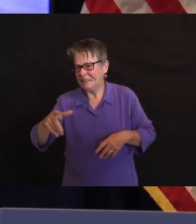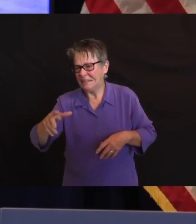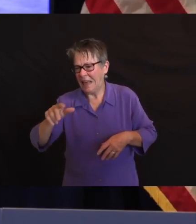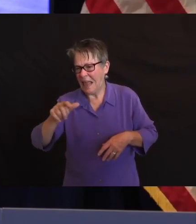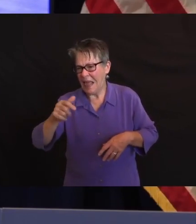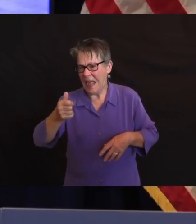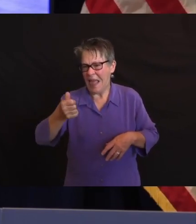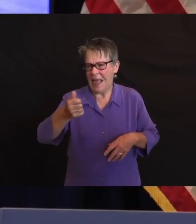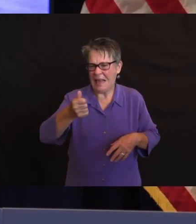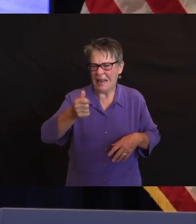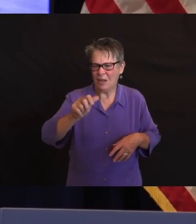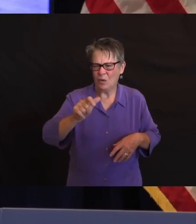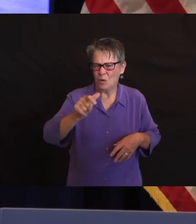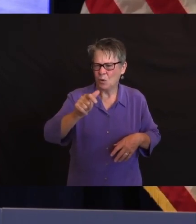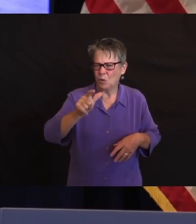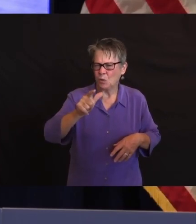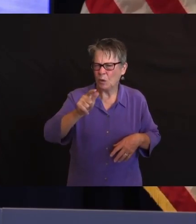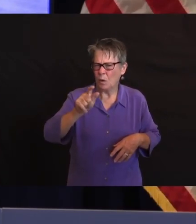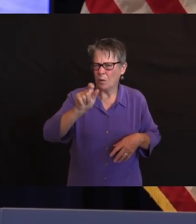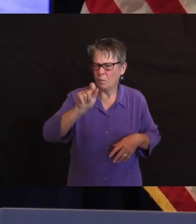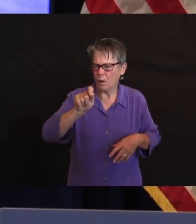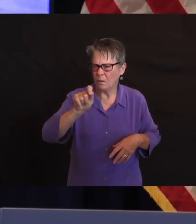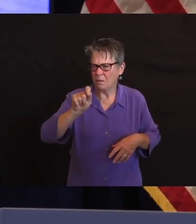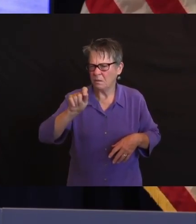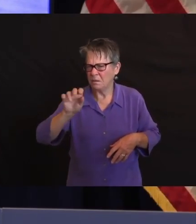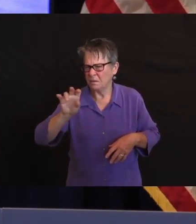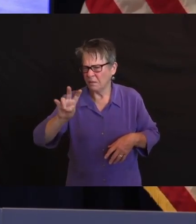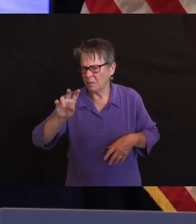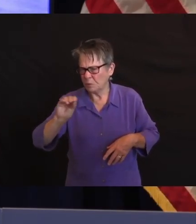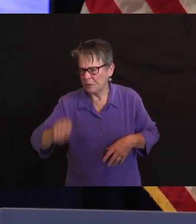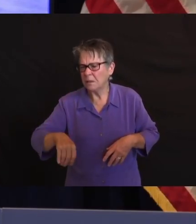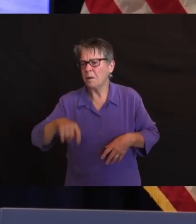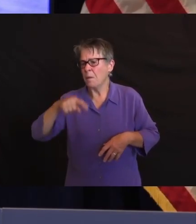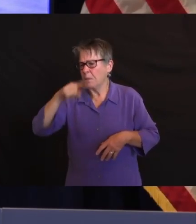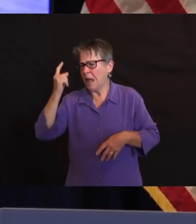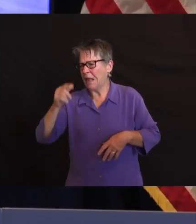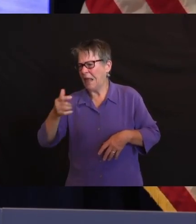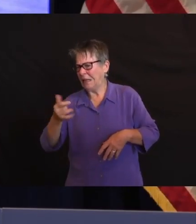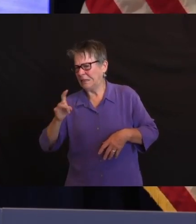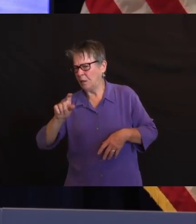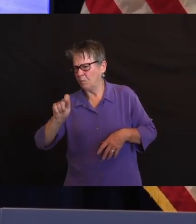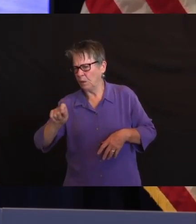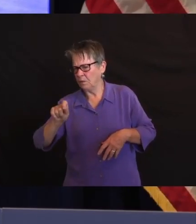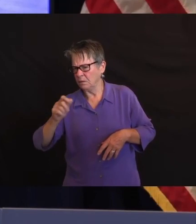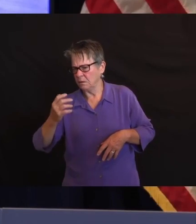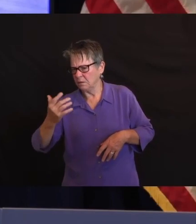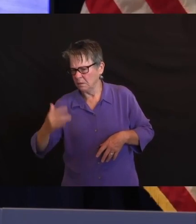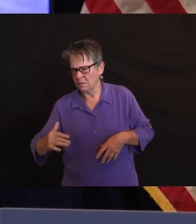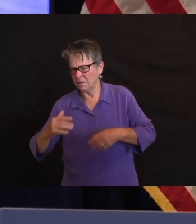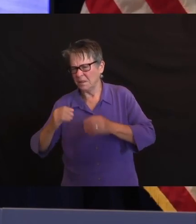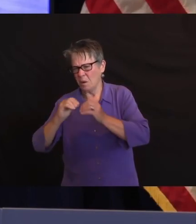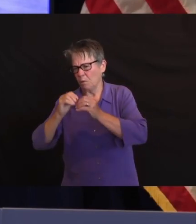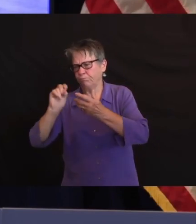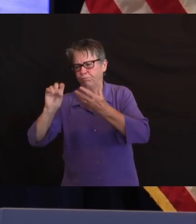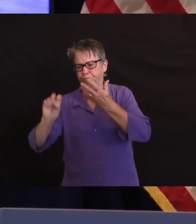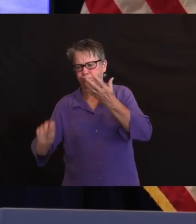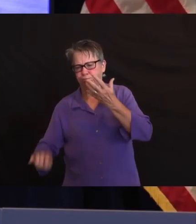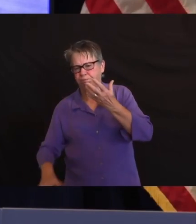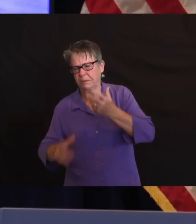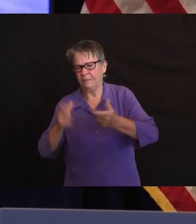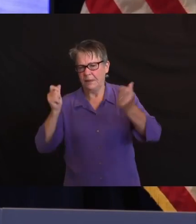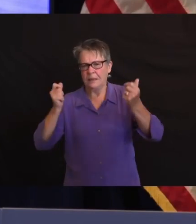1.9%. At the state veterans' homes, one resident at the Vineland facility has tested positive, bringing the